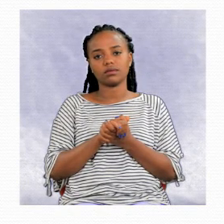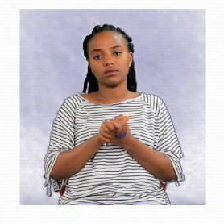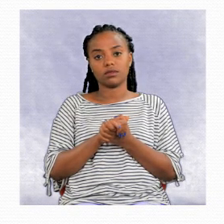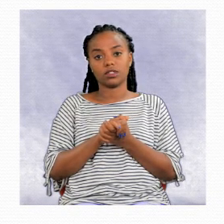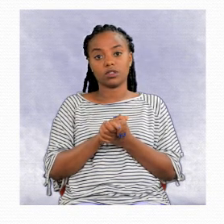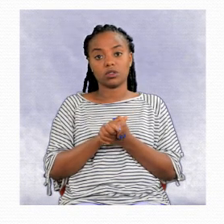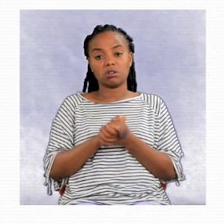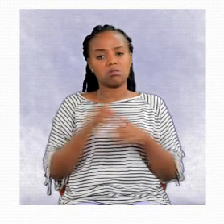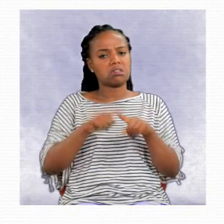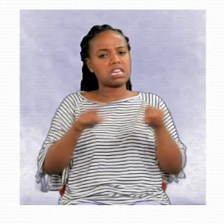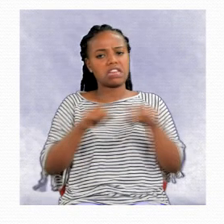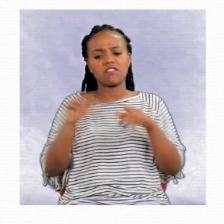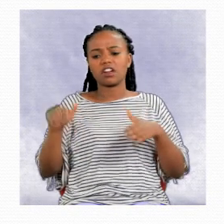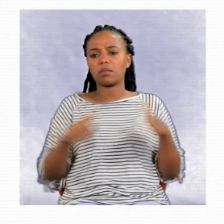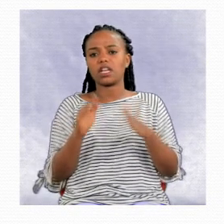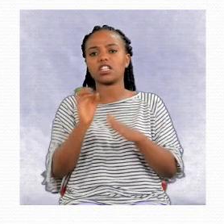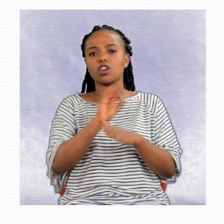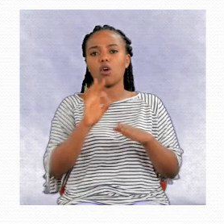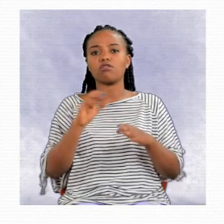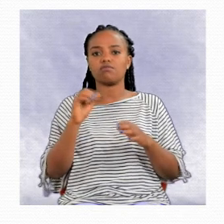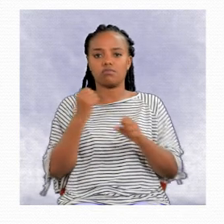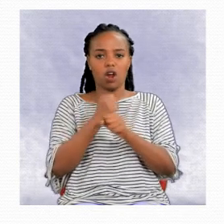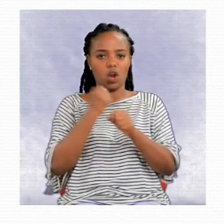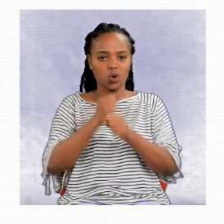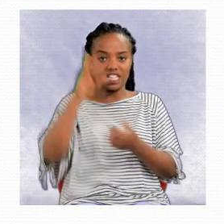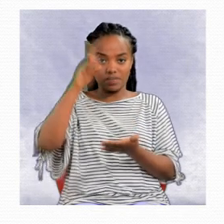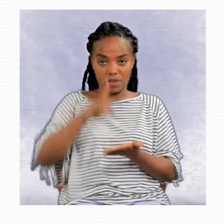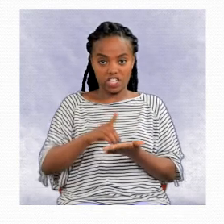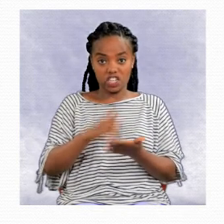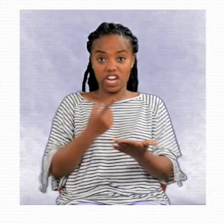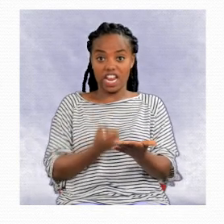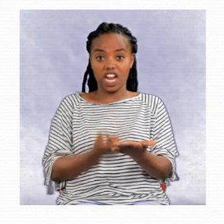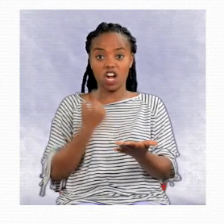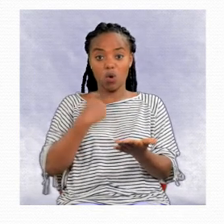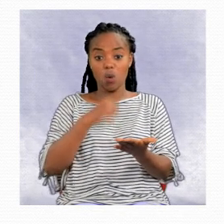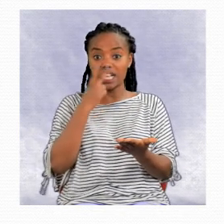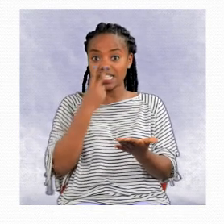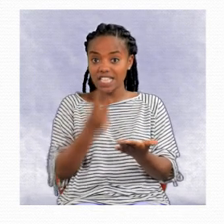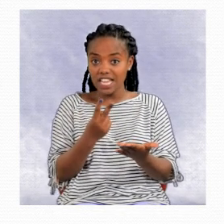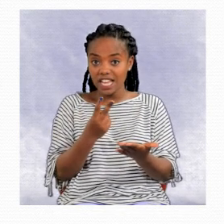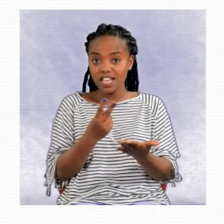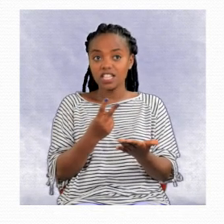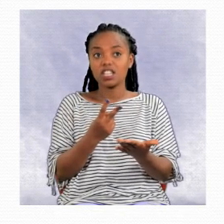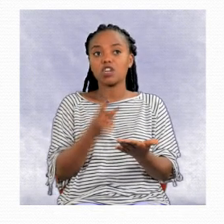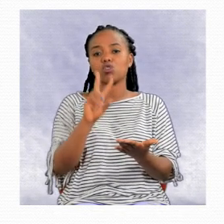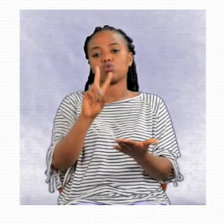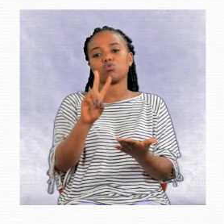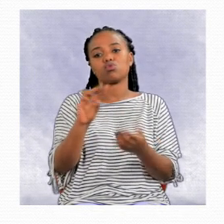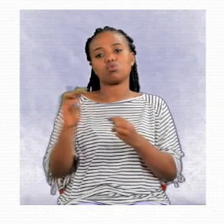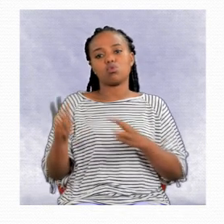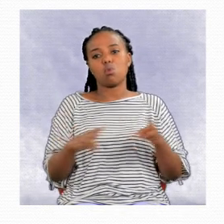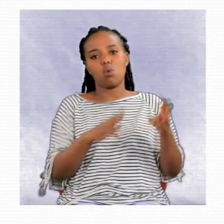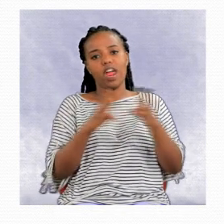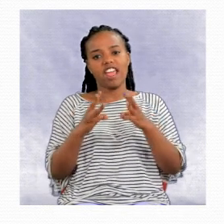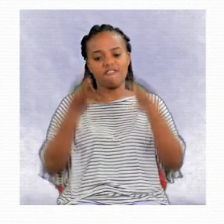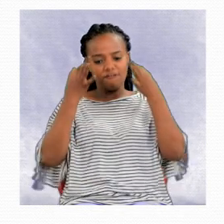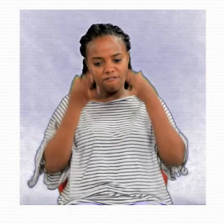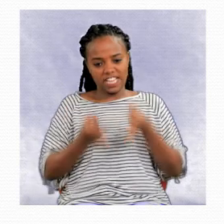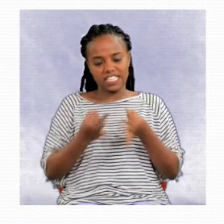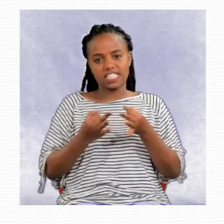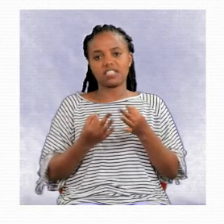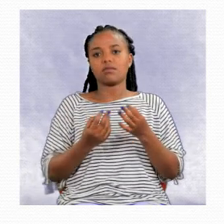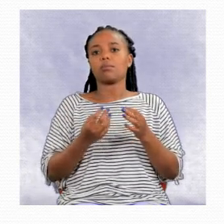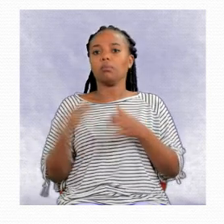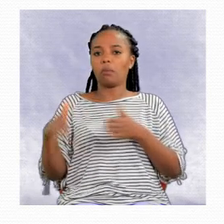We have different methods of calculating depreciation. Here we will see two methods: fixed installment